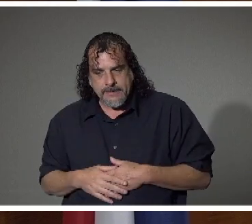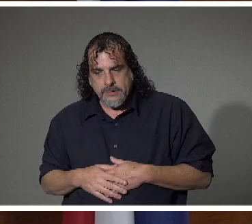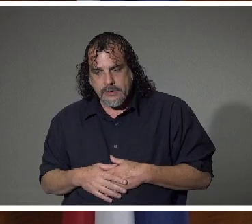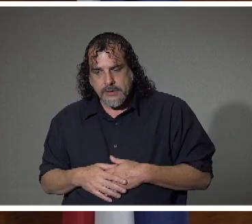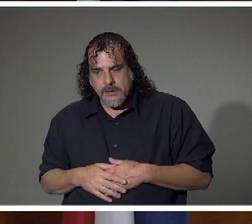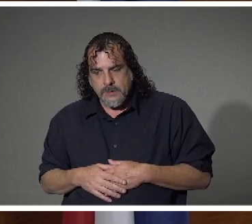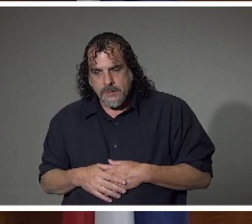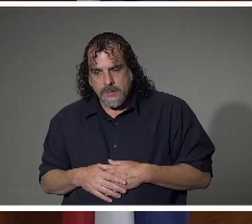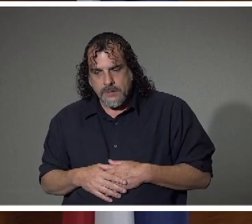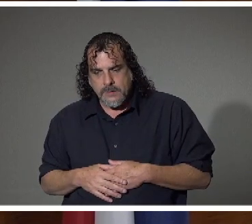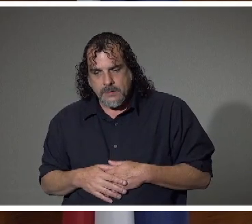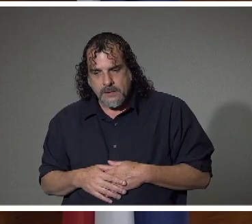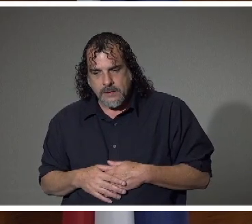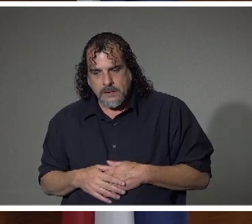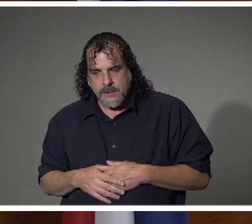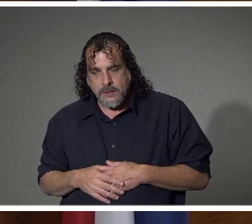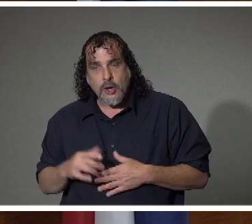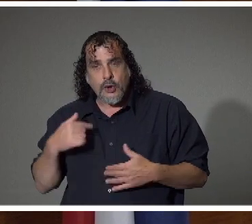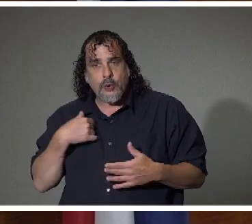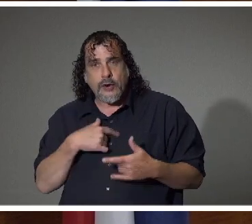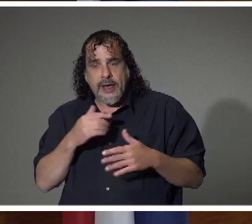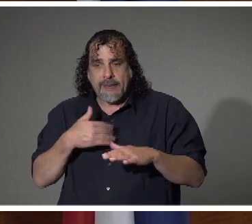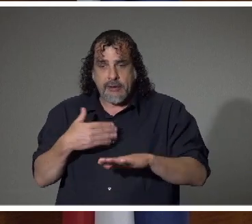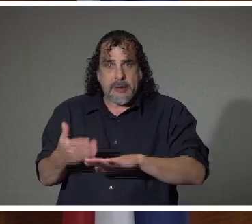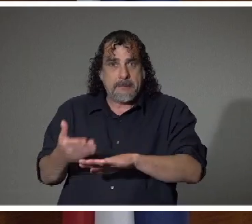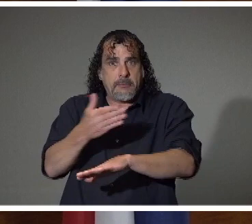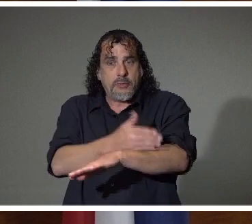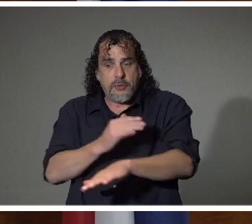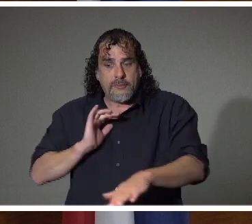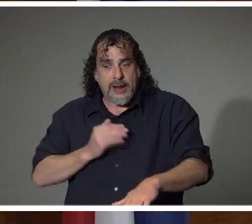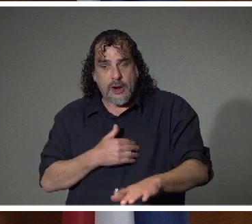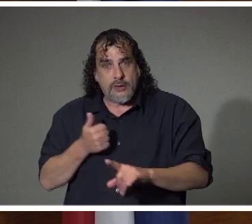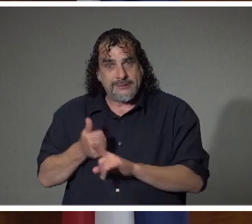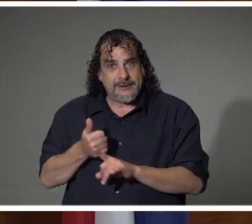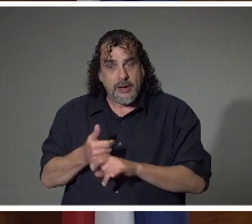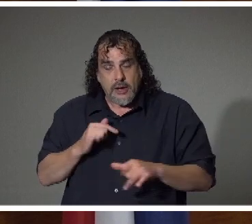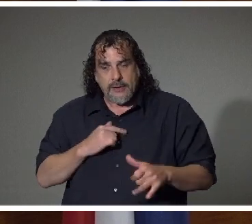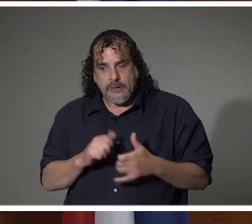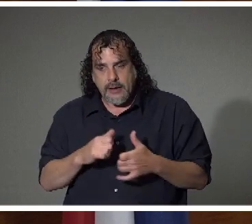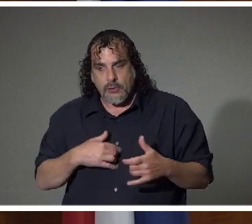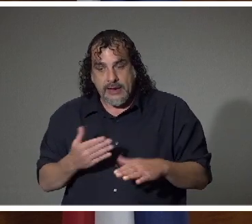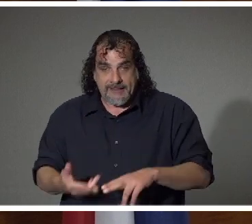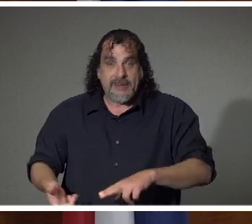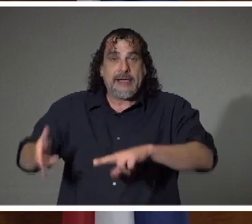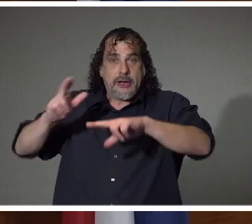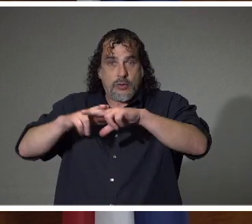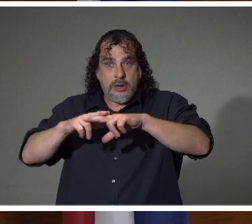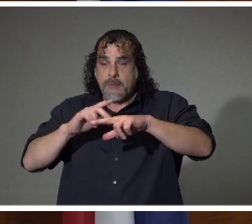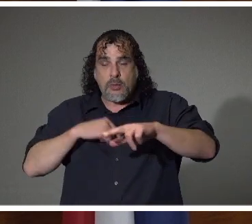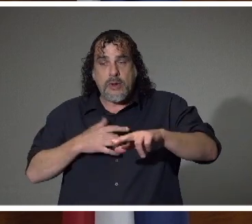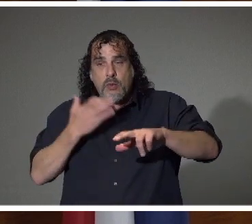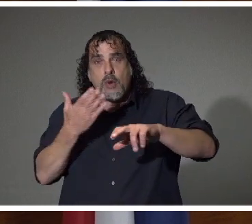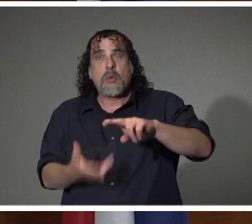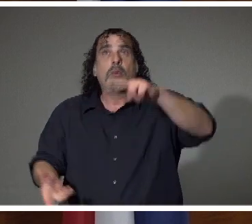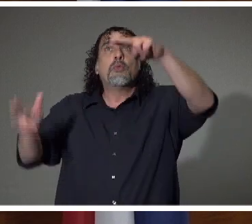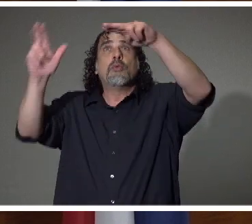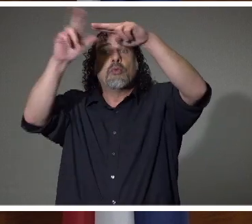overcome in such a way that we've been able to increase it significantly, but not to the level where we'd want it to be, is the amount